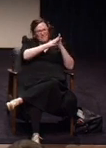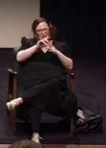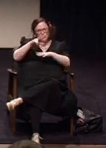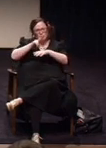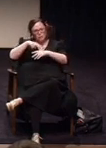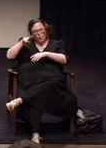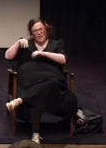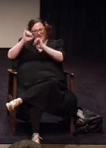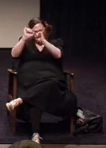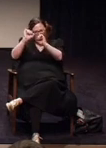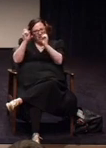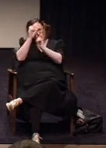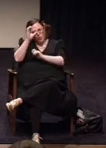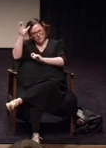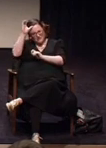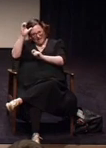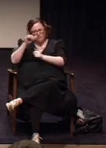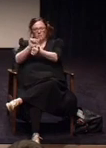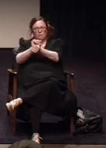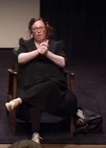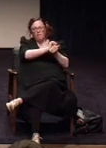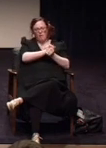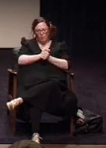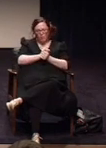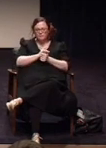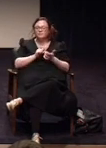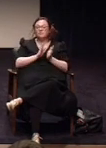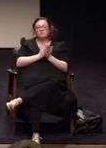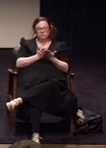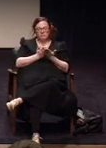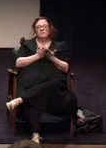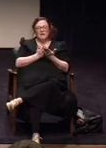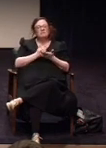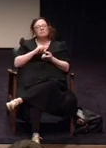But then, as I said, we went to the digitization, and